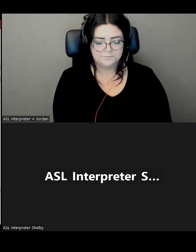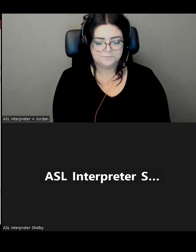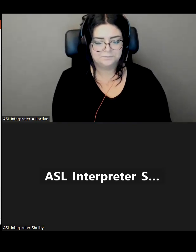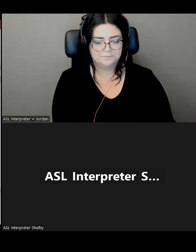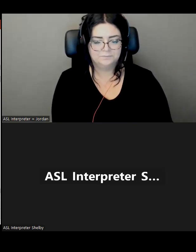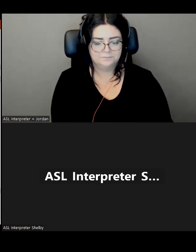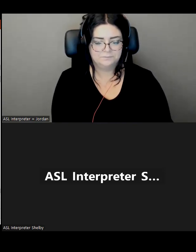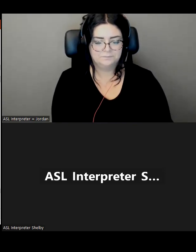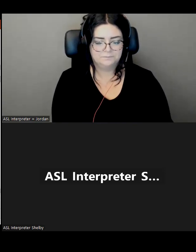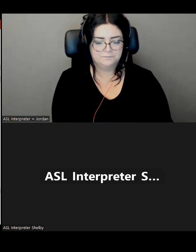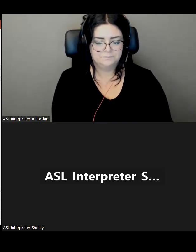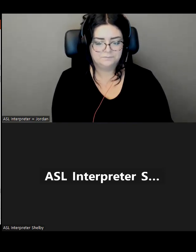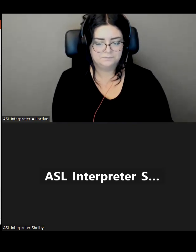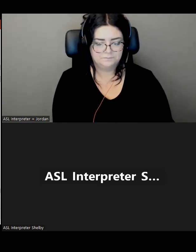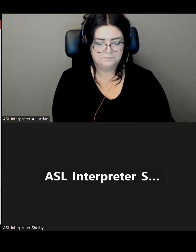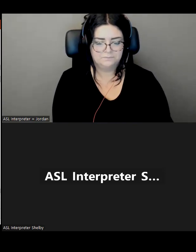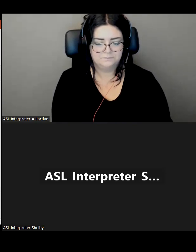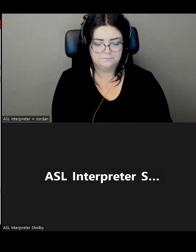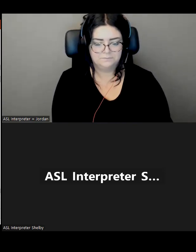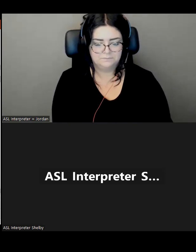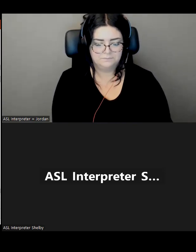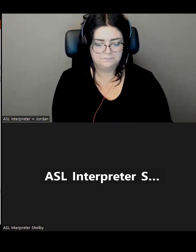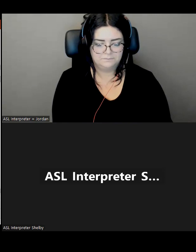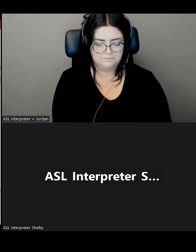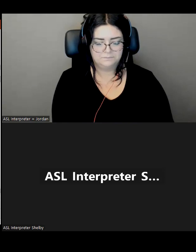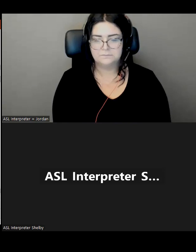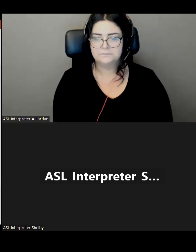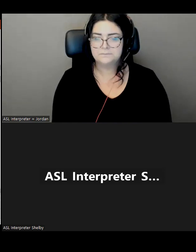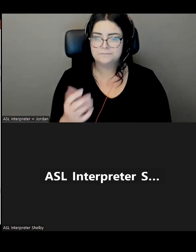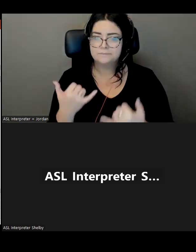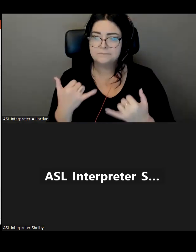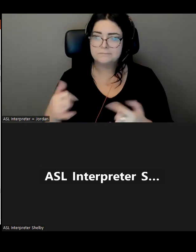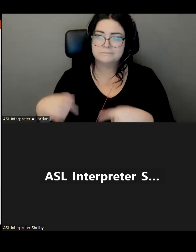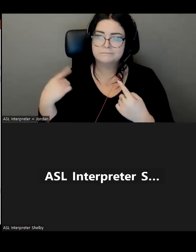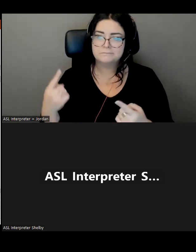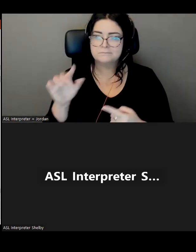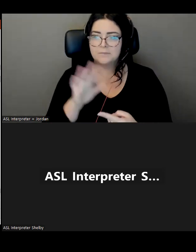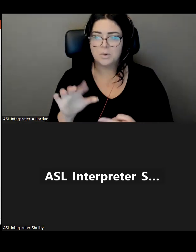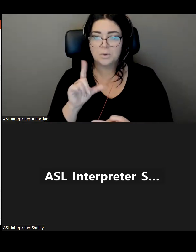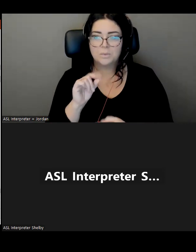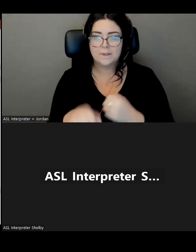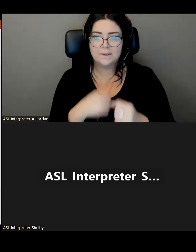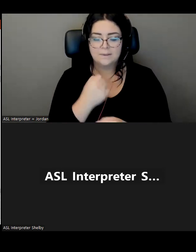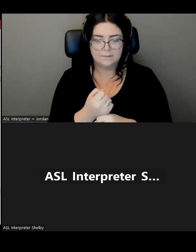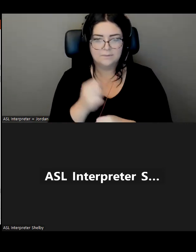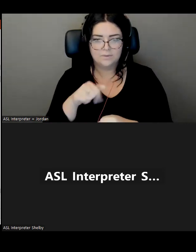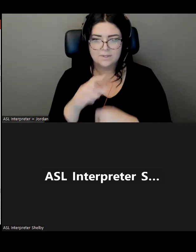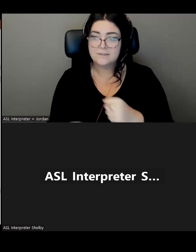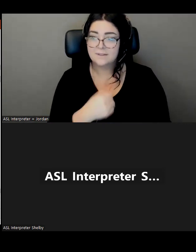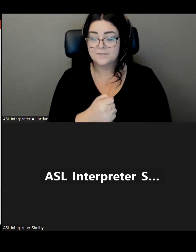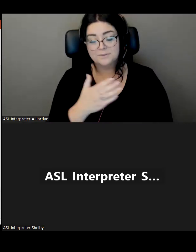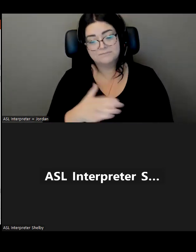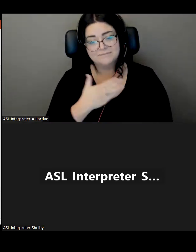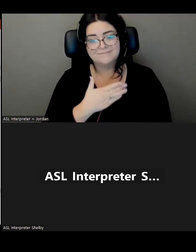the Regional Wellness Coalitions, we've been around for quite some time, just about 20 years this year, so happy birthday to